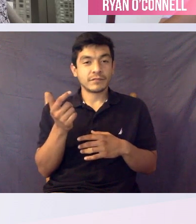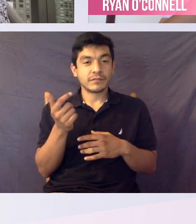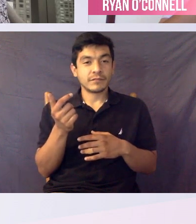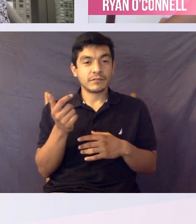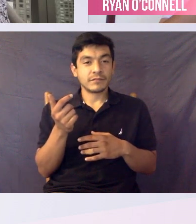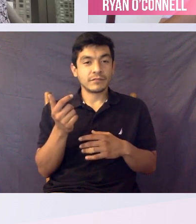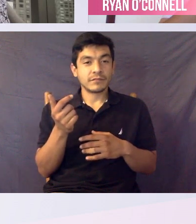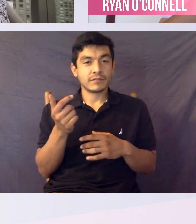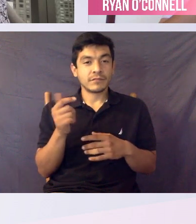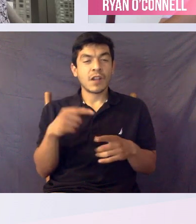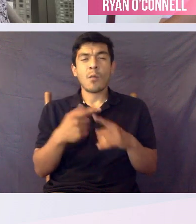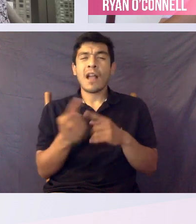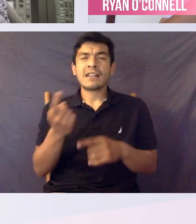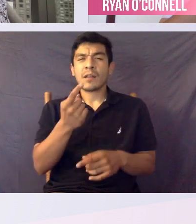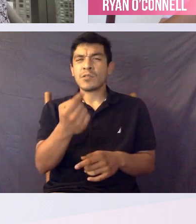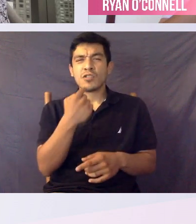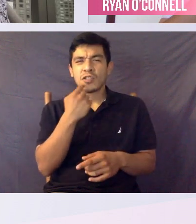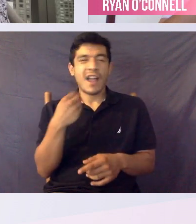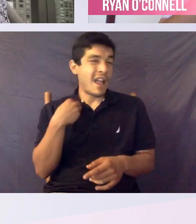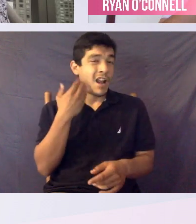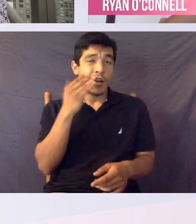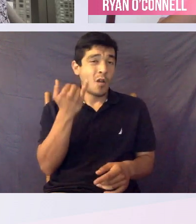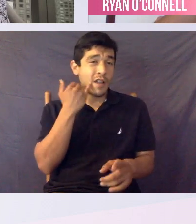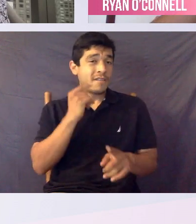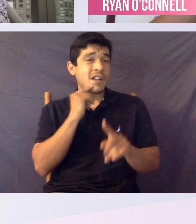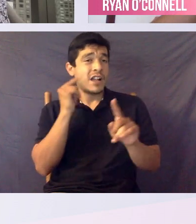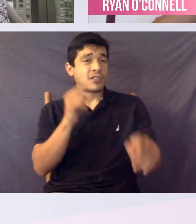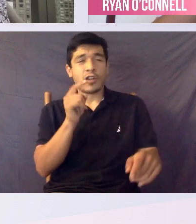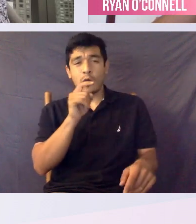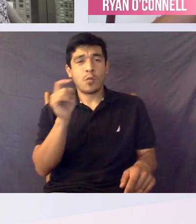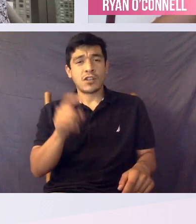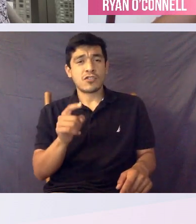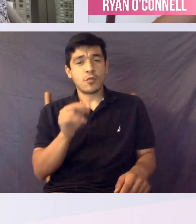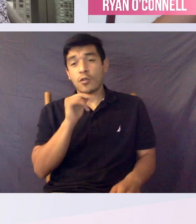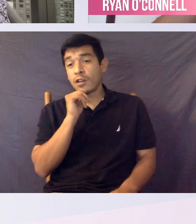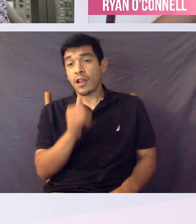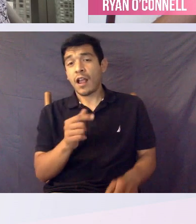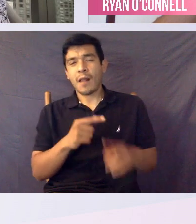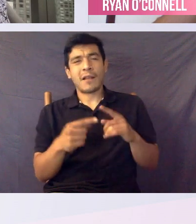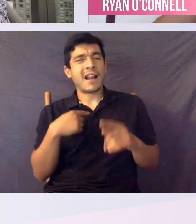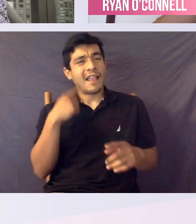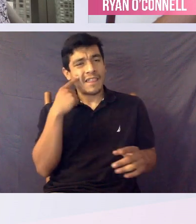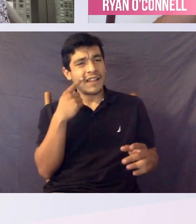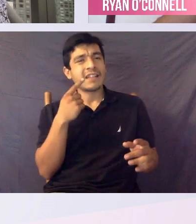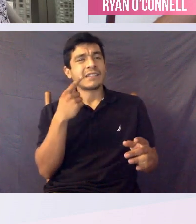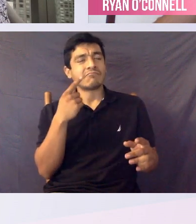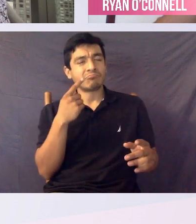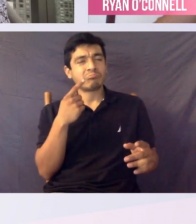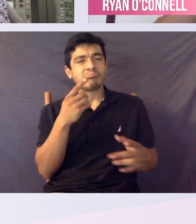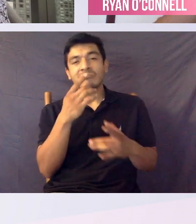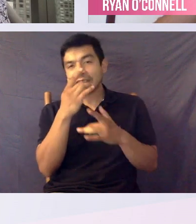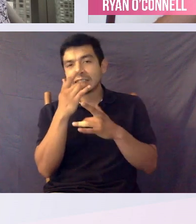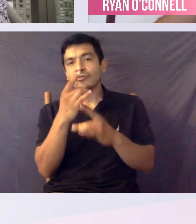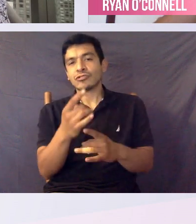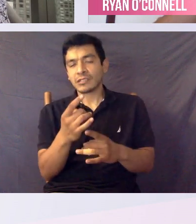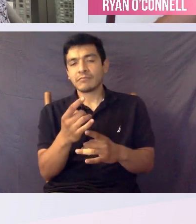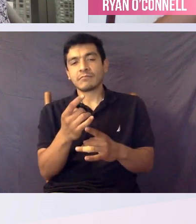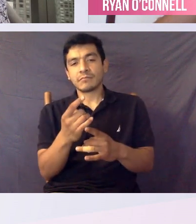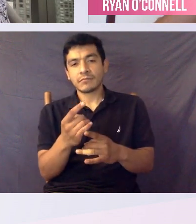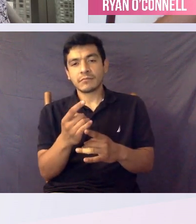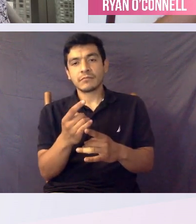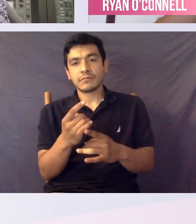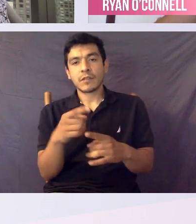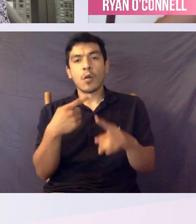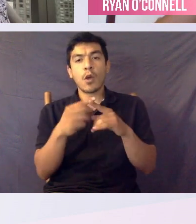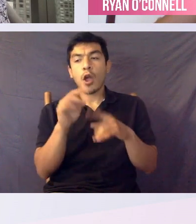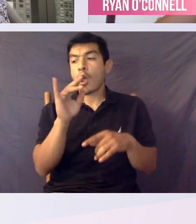with something that you said, and I don't even know if it answers the question at all, but I just think it's an interesting point. And when Ryan had said,